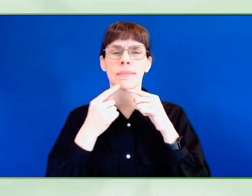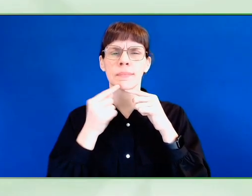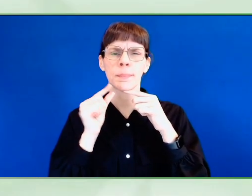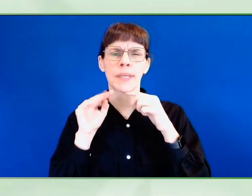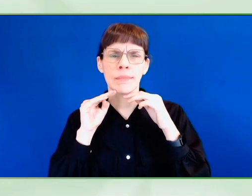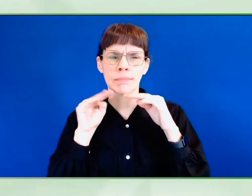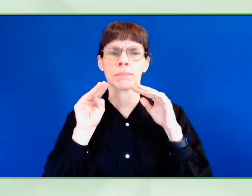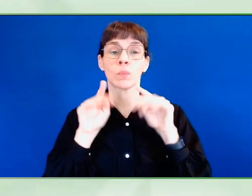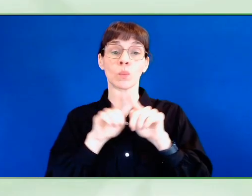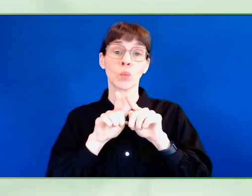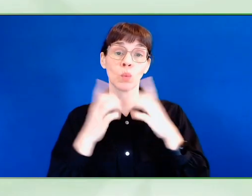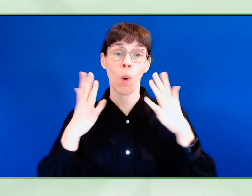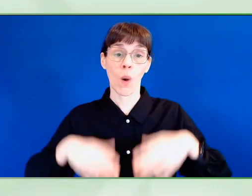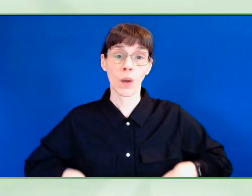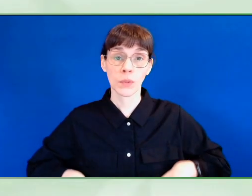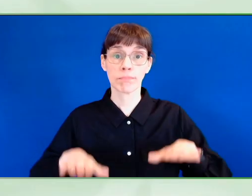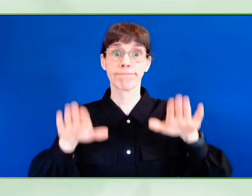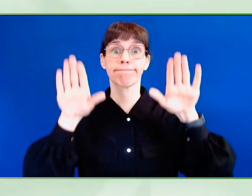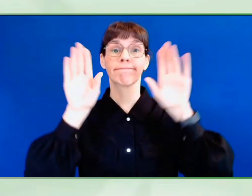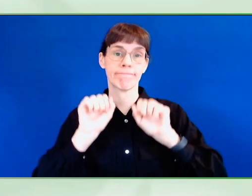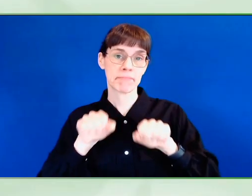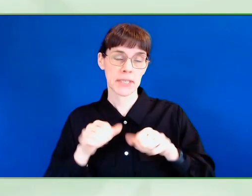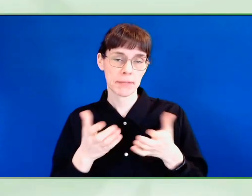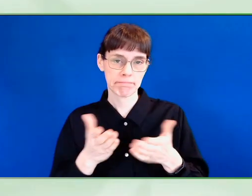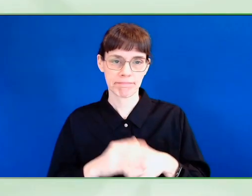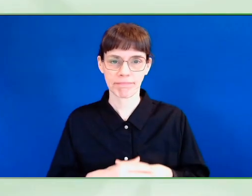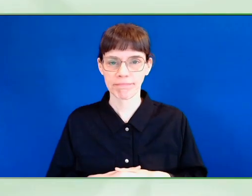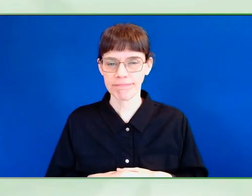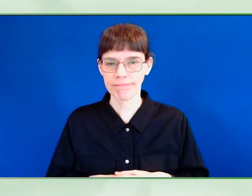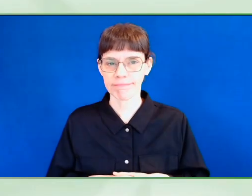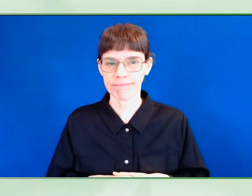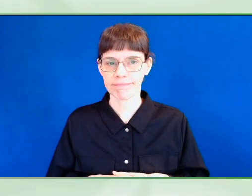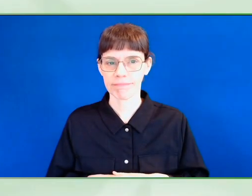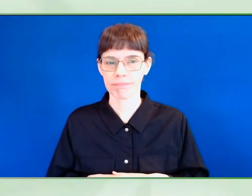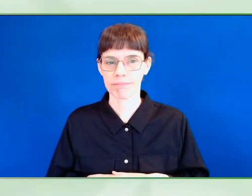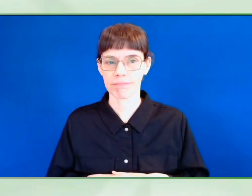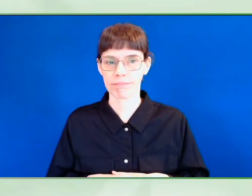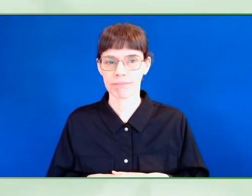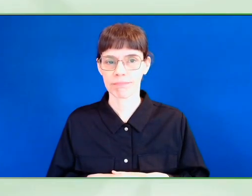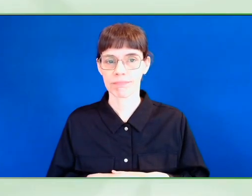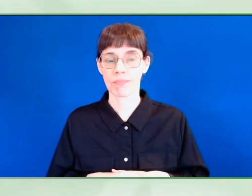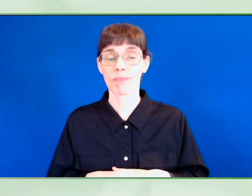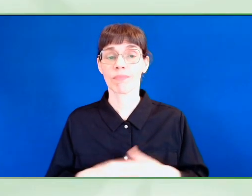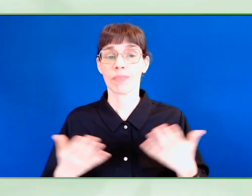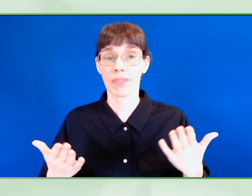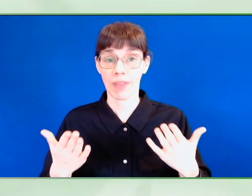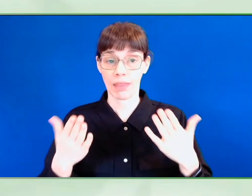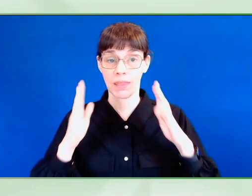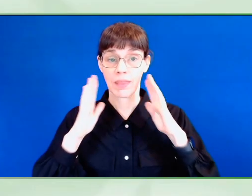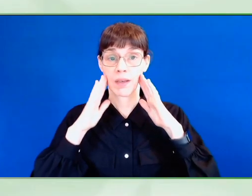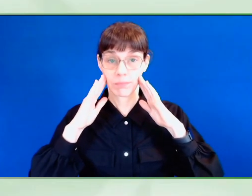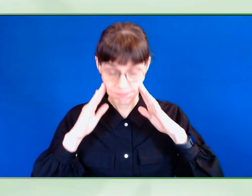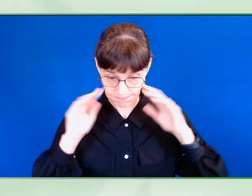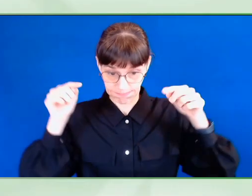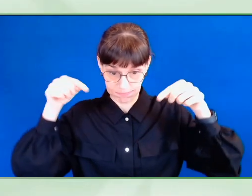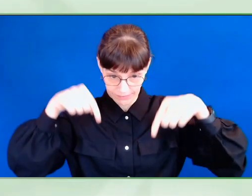all the way up overhead. And we're going to come into a forward fold. So chest is coming down towards